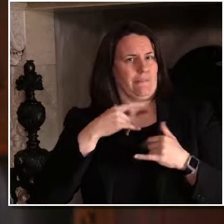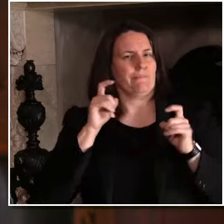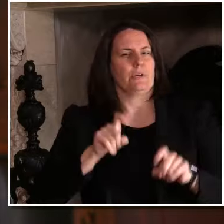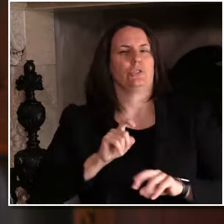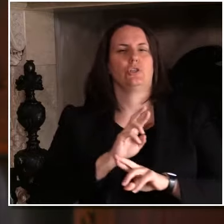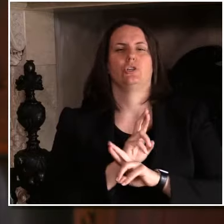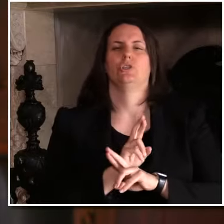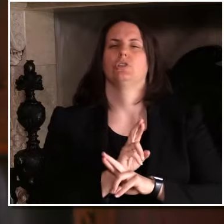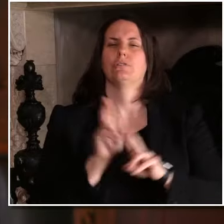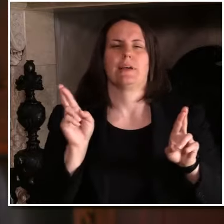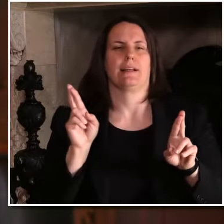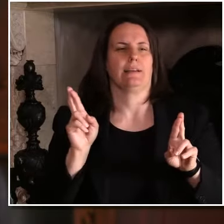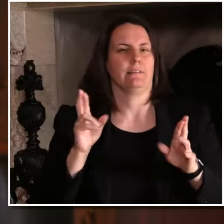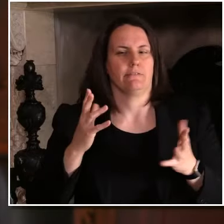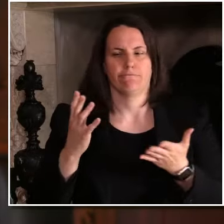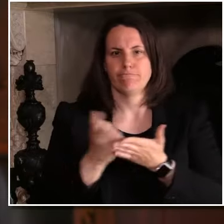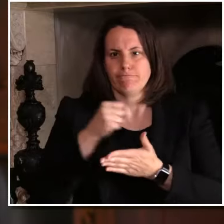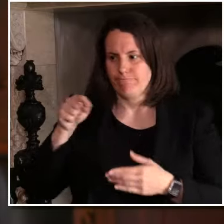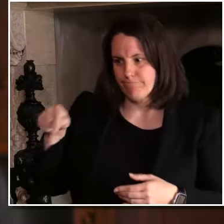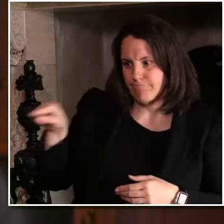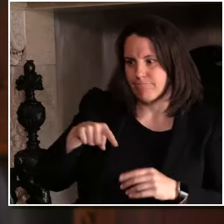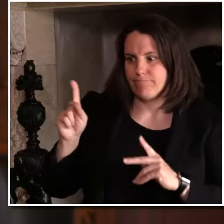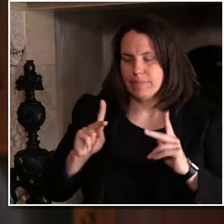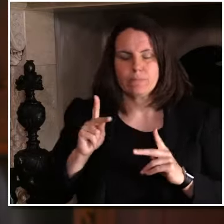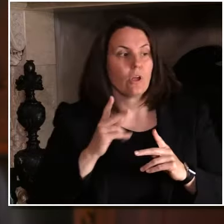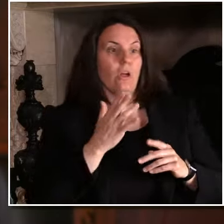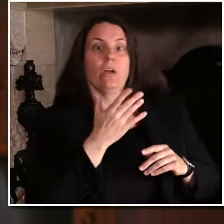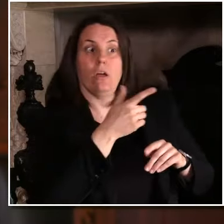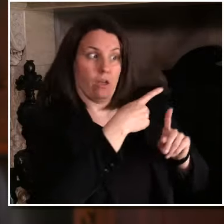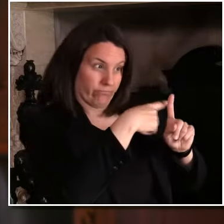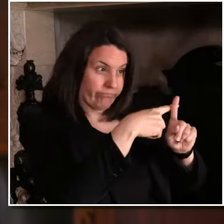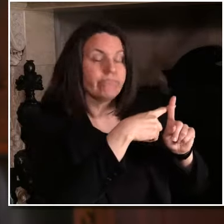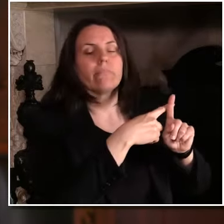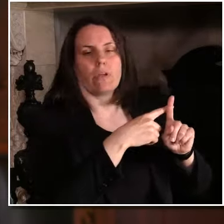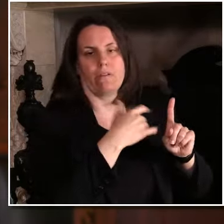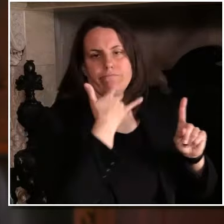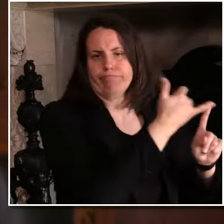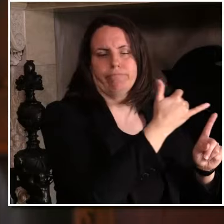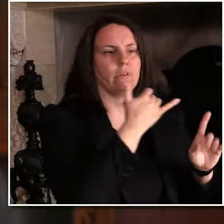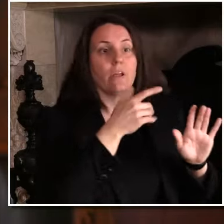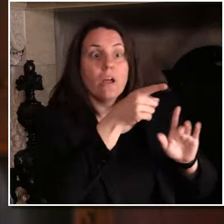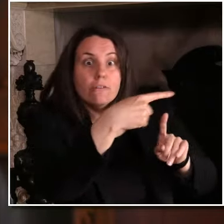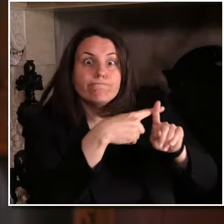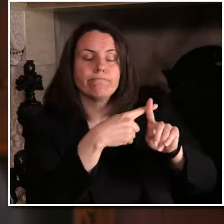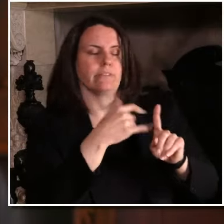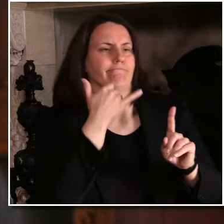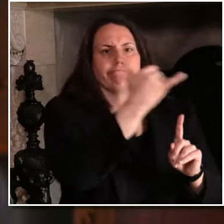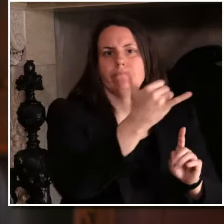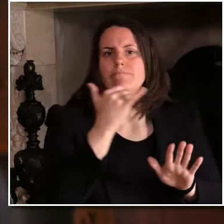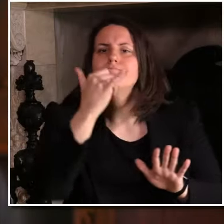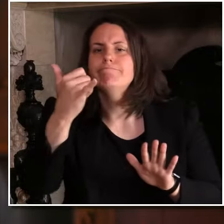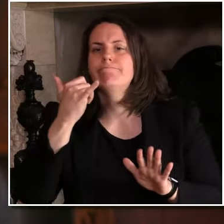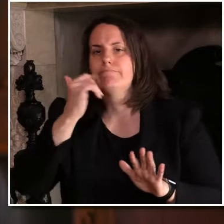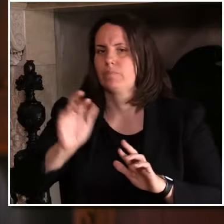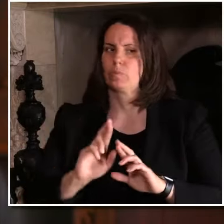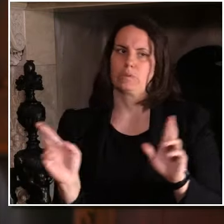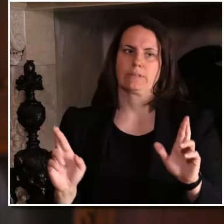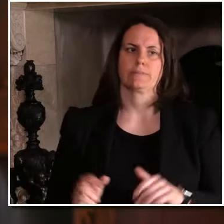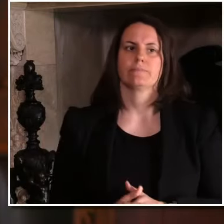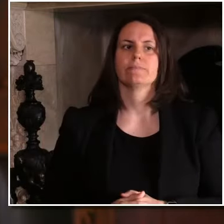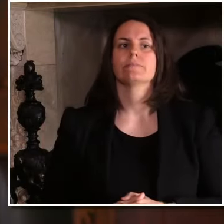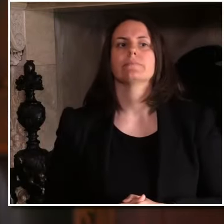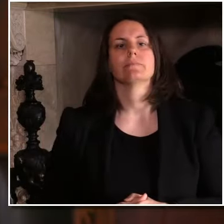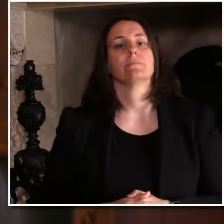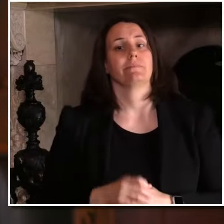through Safer at Home, we will be asking you to answer that call and to engage in local contact tracing efforts to help us